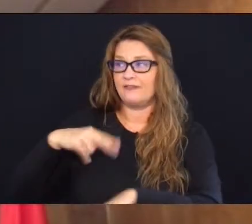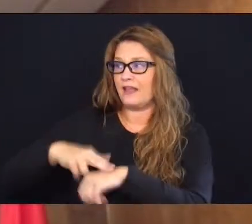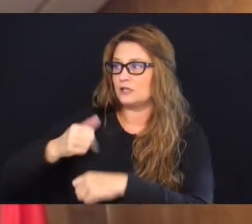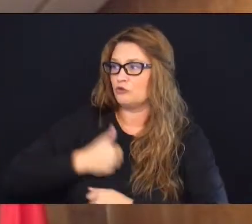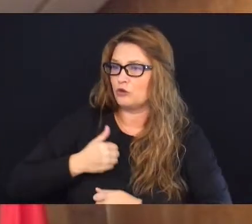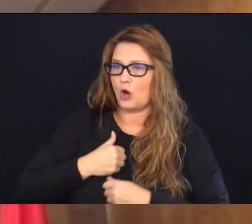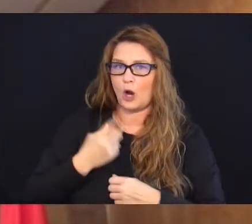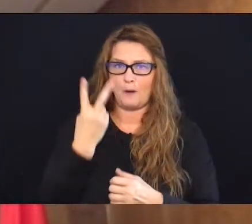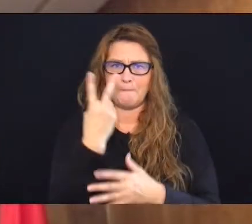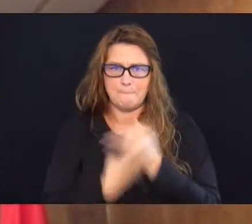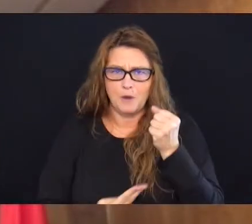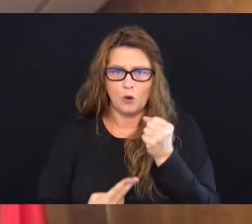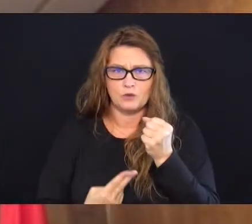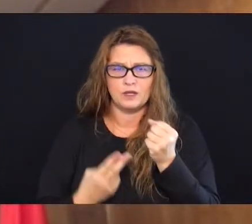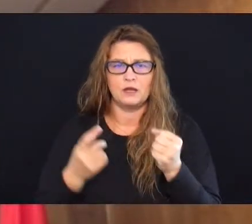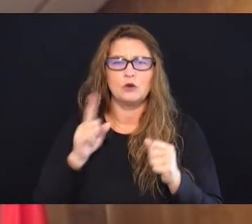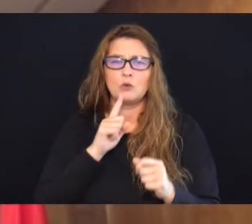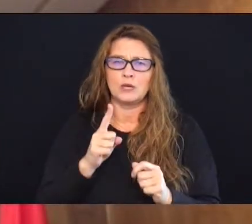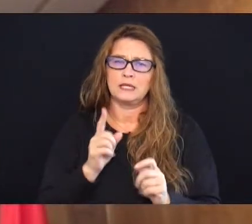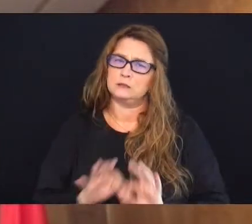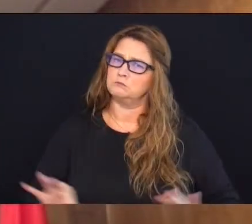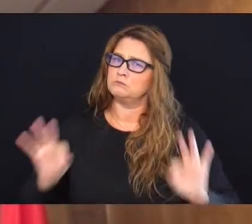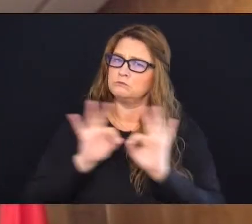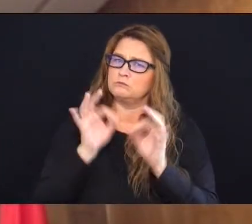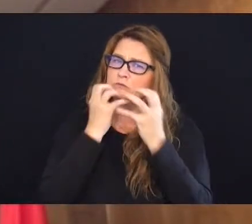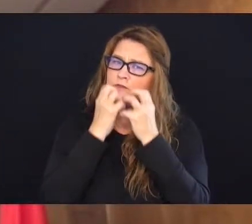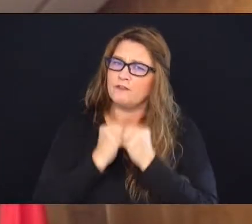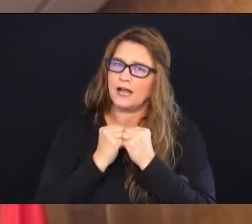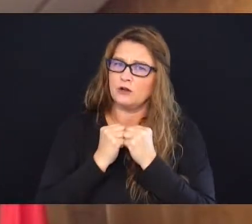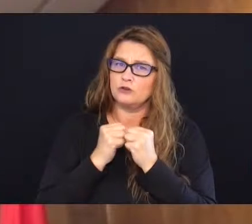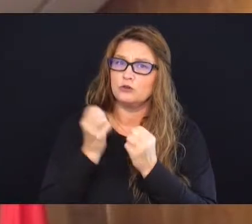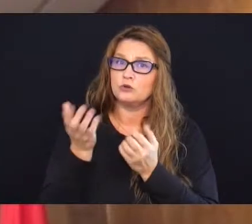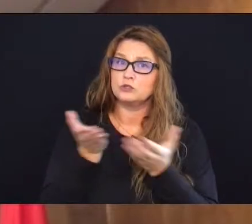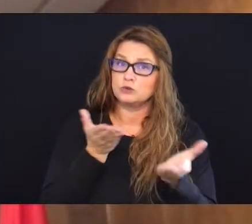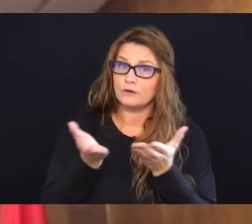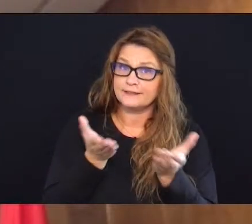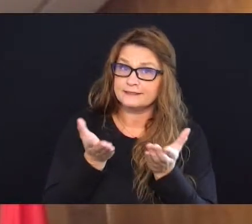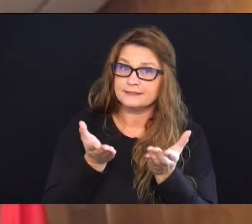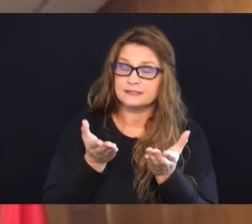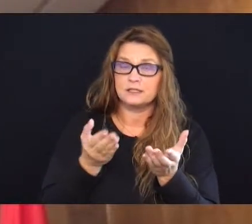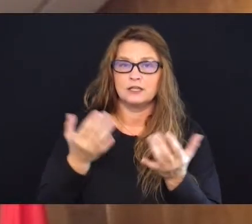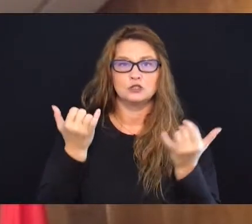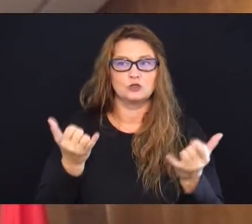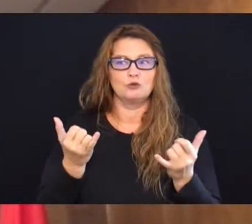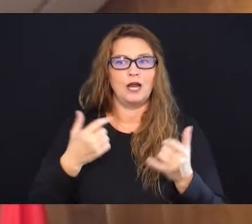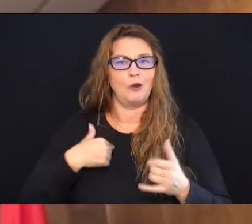National Guard. And it's great to see how we can come together as an